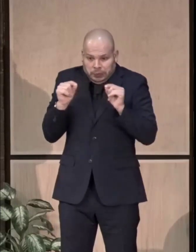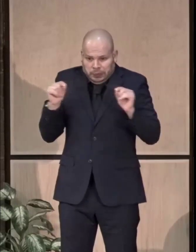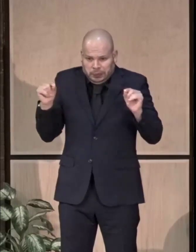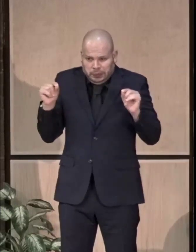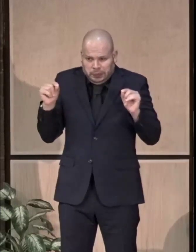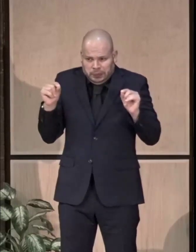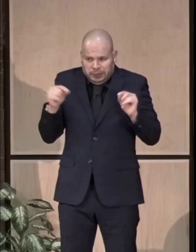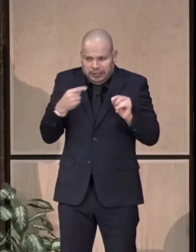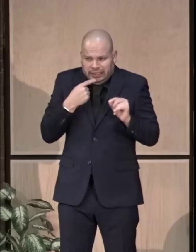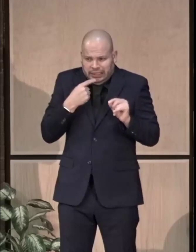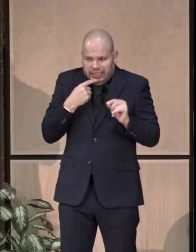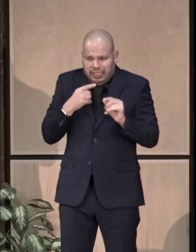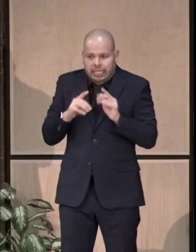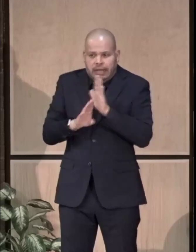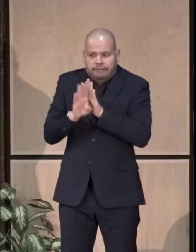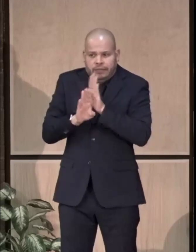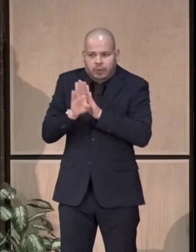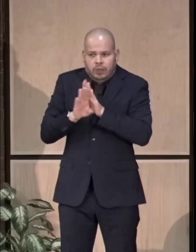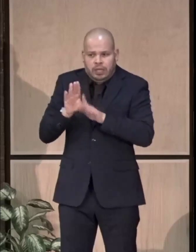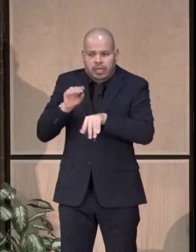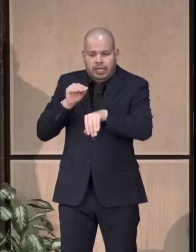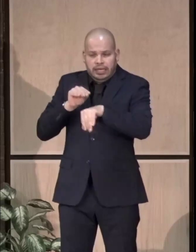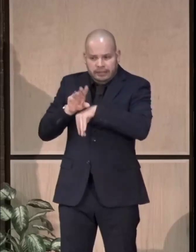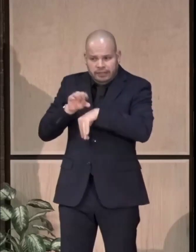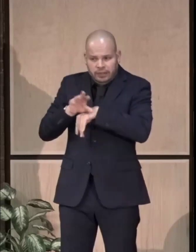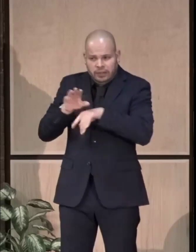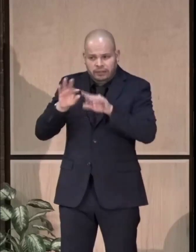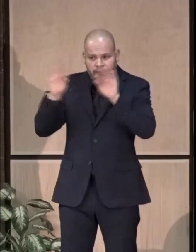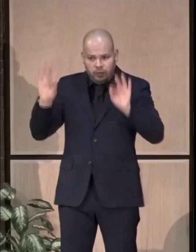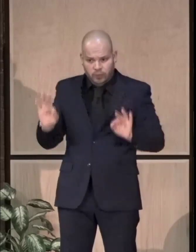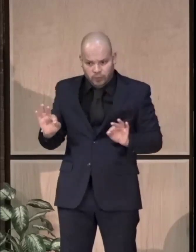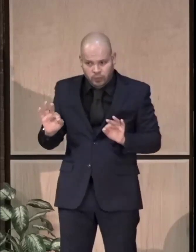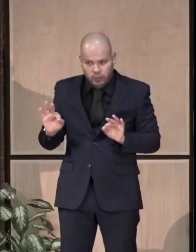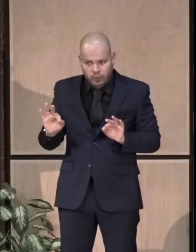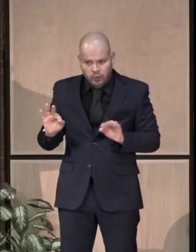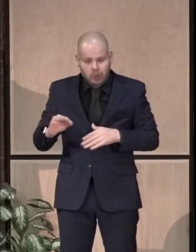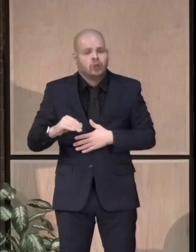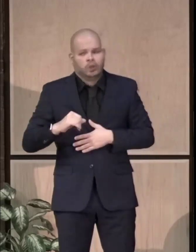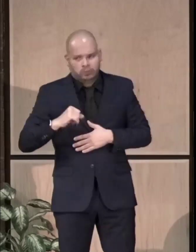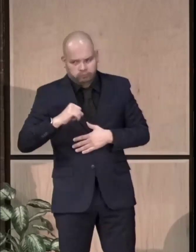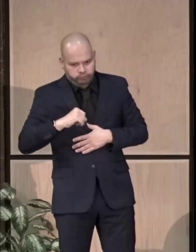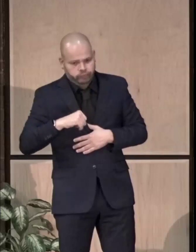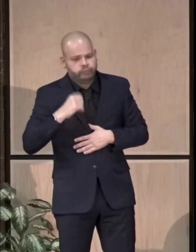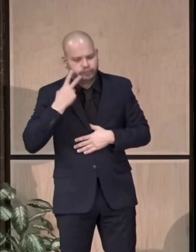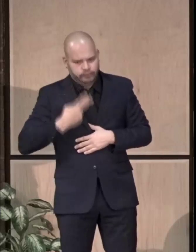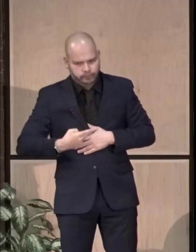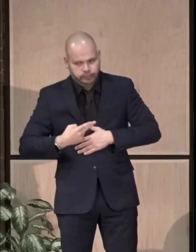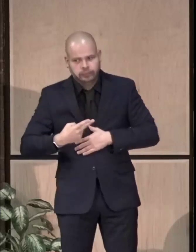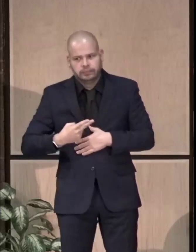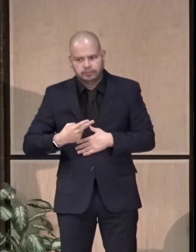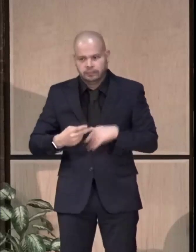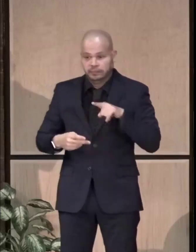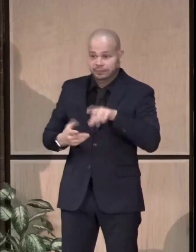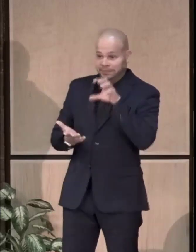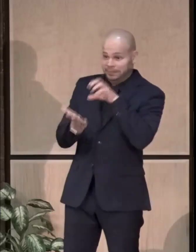Counseling Form, right? Yes, sir. And at the bottom, in paragraph number 3,